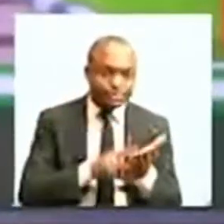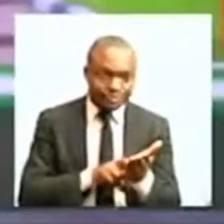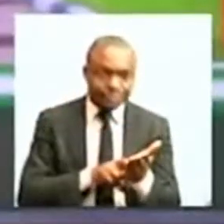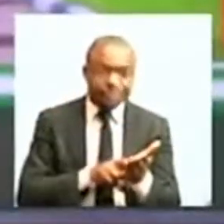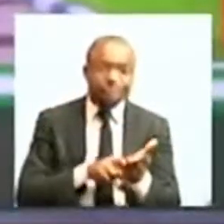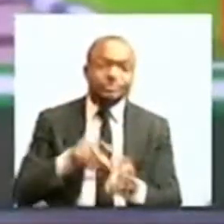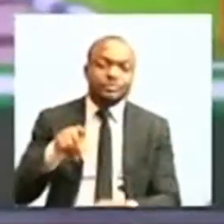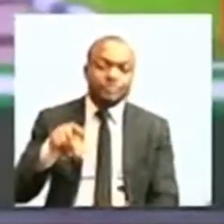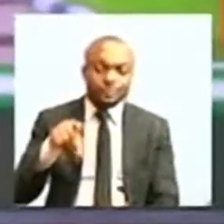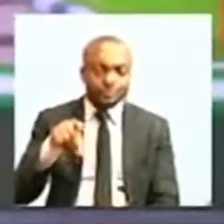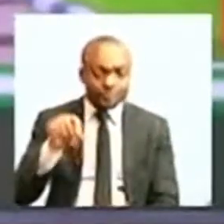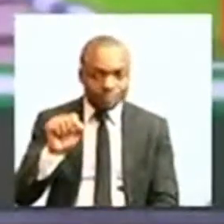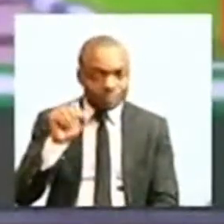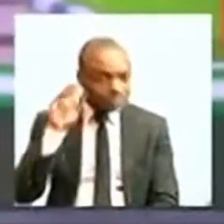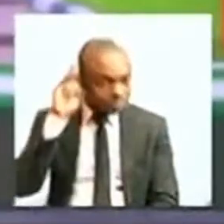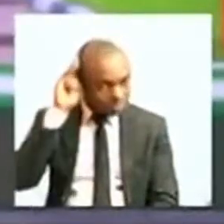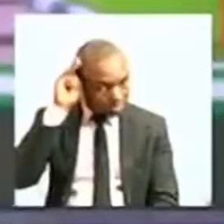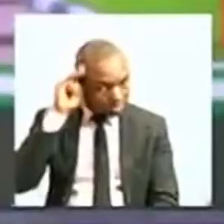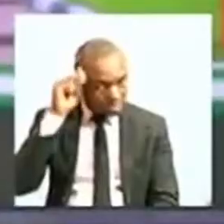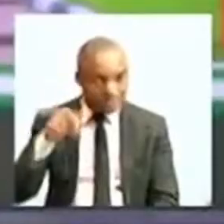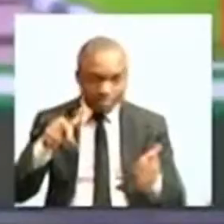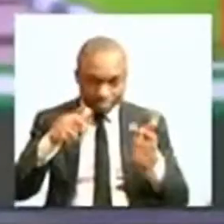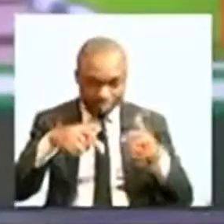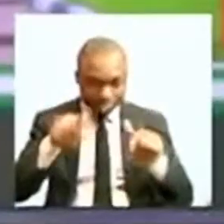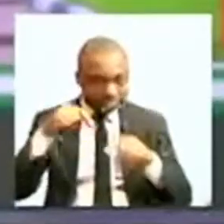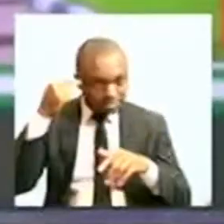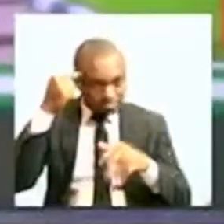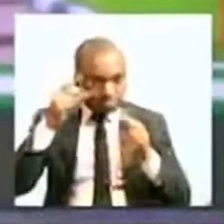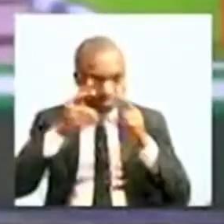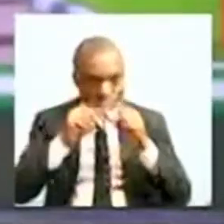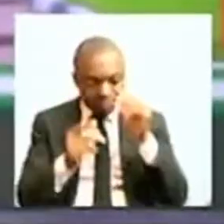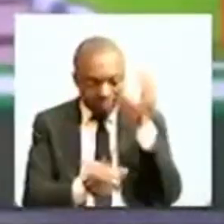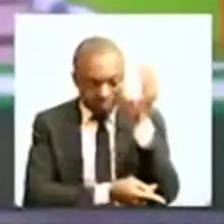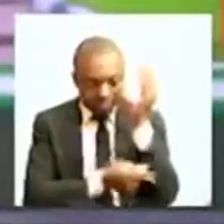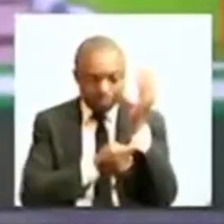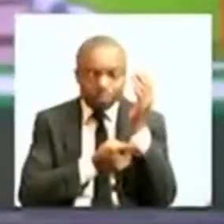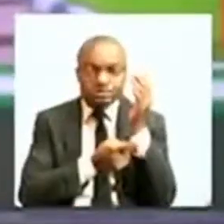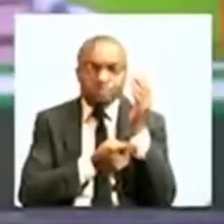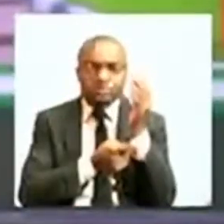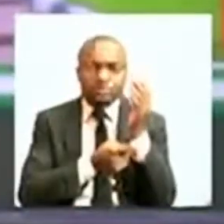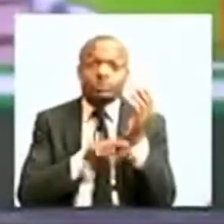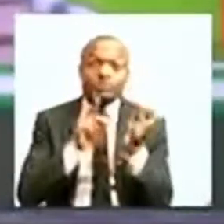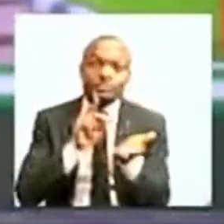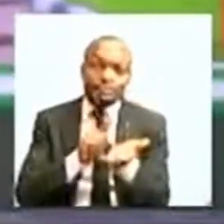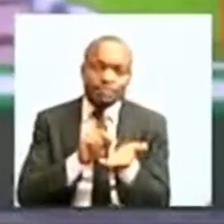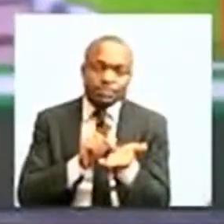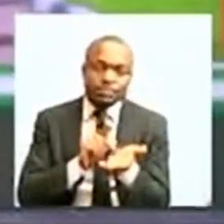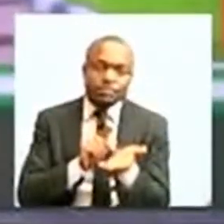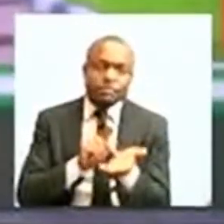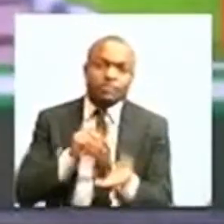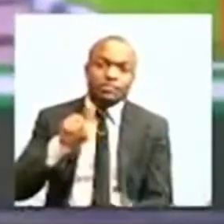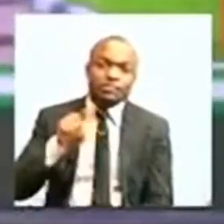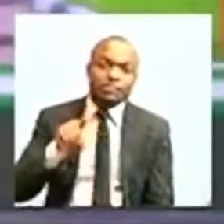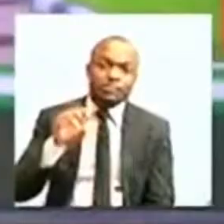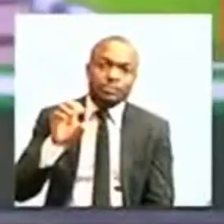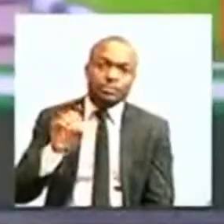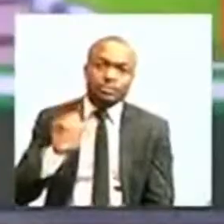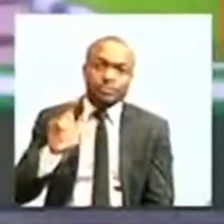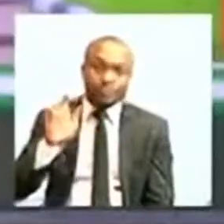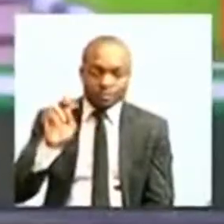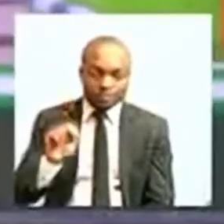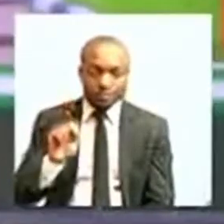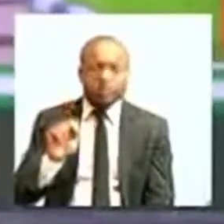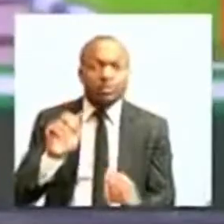from the PS Ministry of Local Government and Rural Development, Dr. Gabriel Pollen, together with the team, and they were making